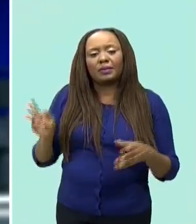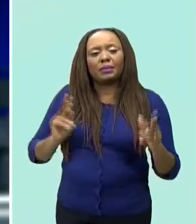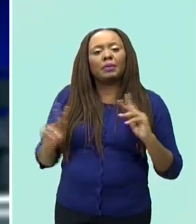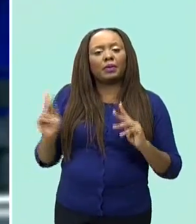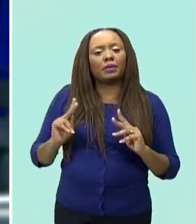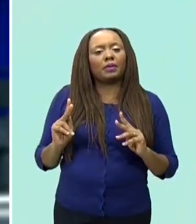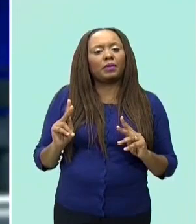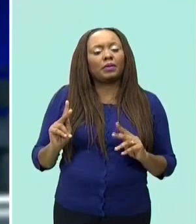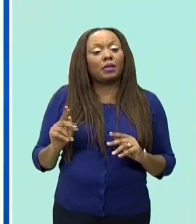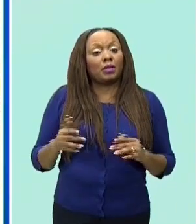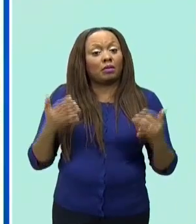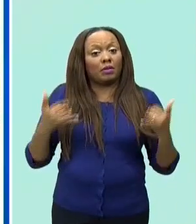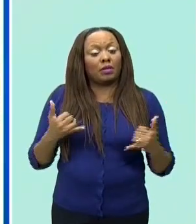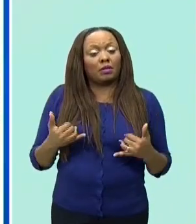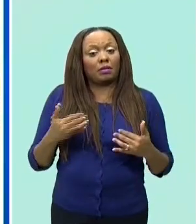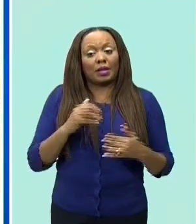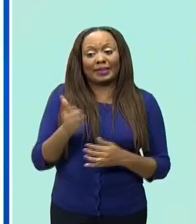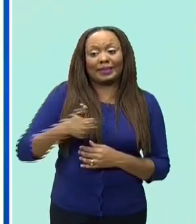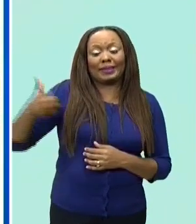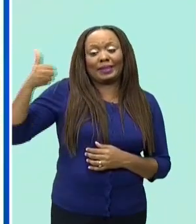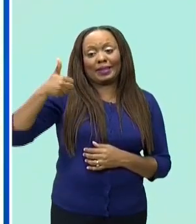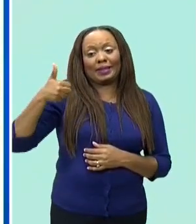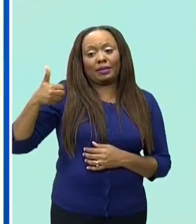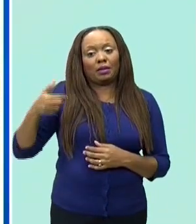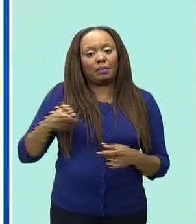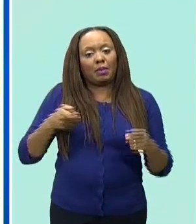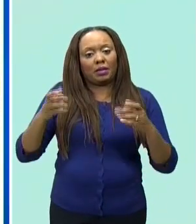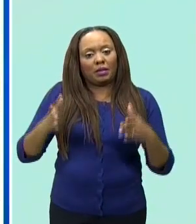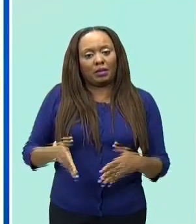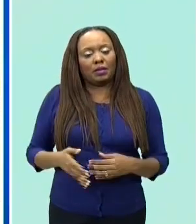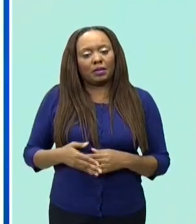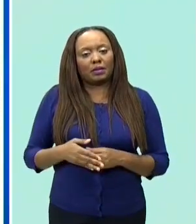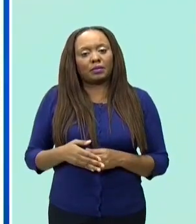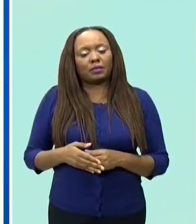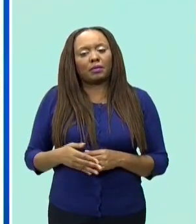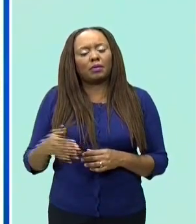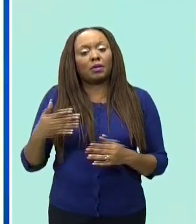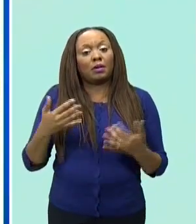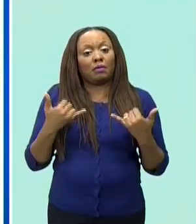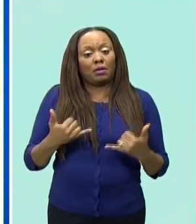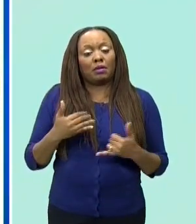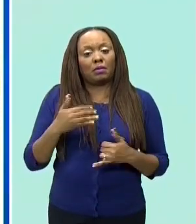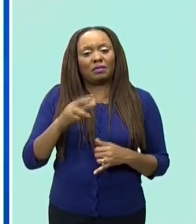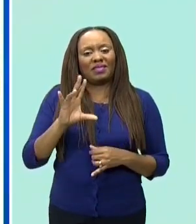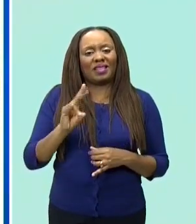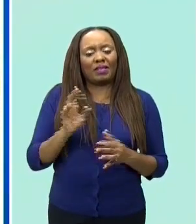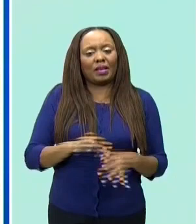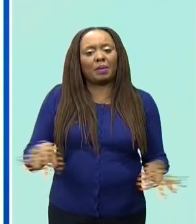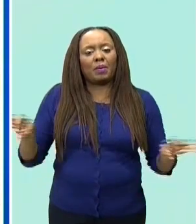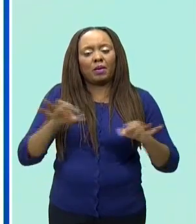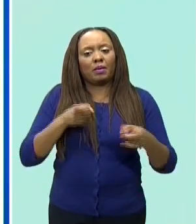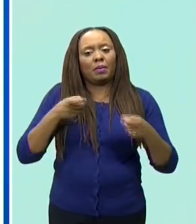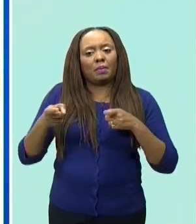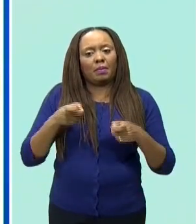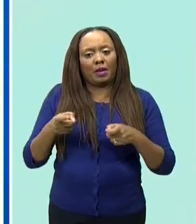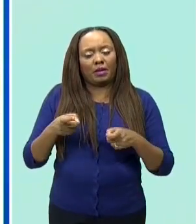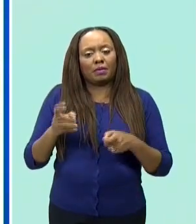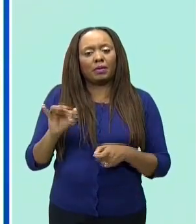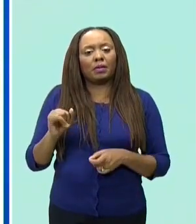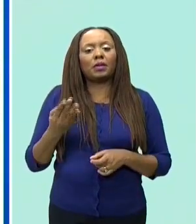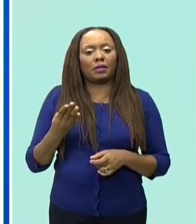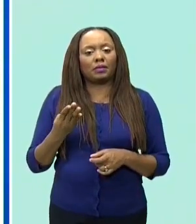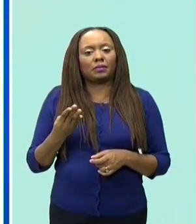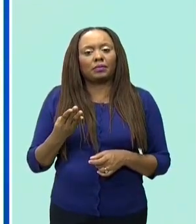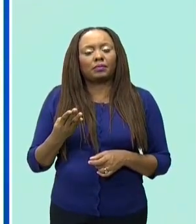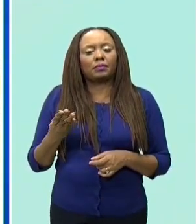first. We filled them all up already. We have 7 important management positions that we have candidates for that